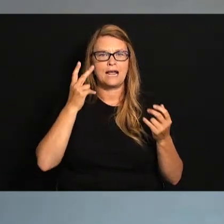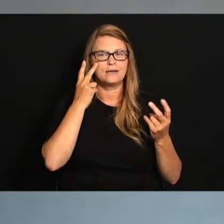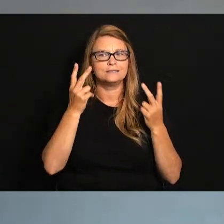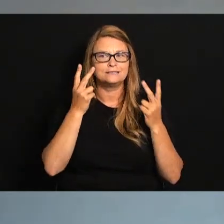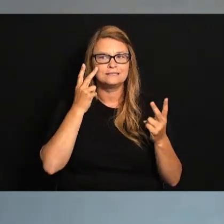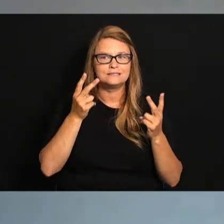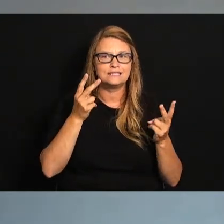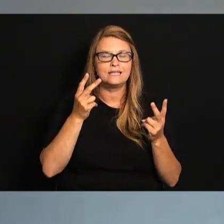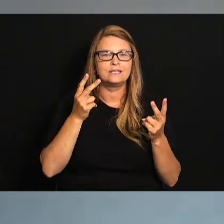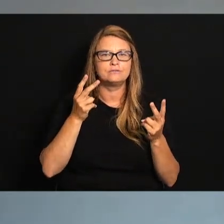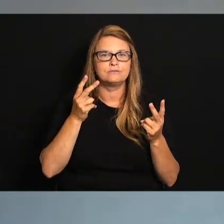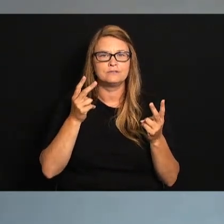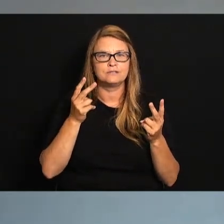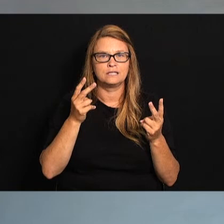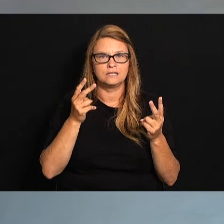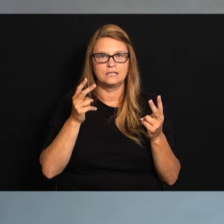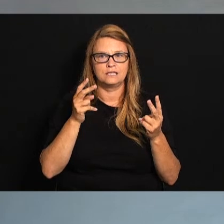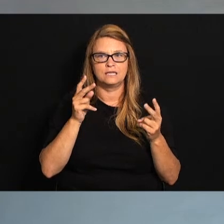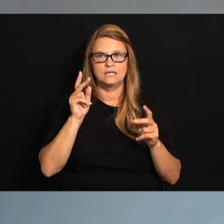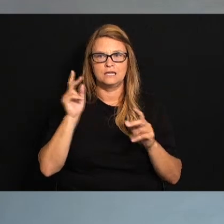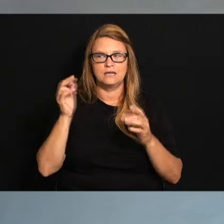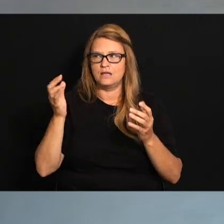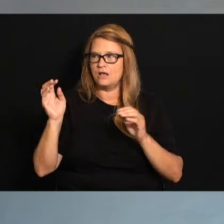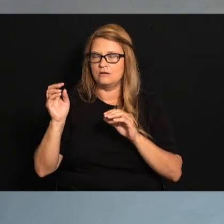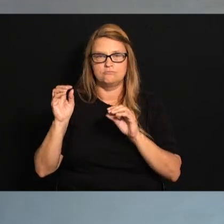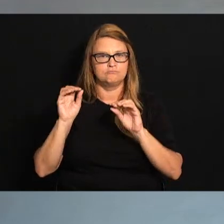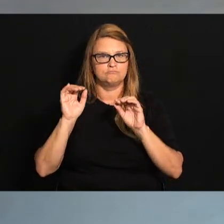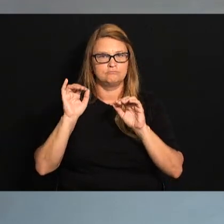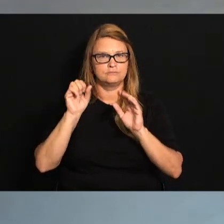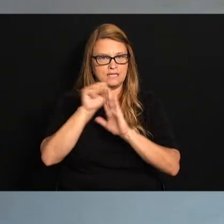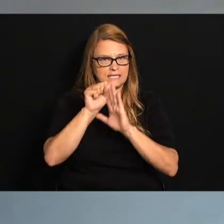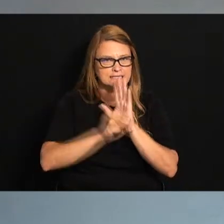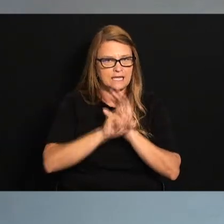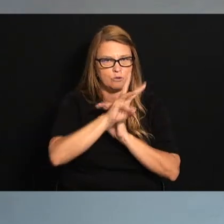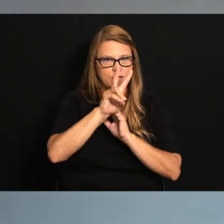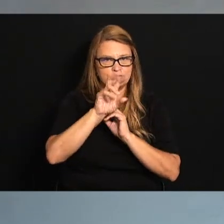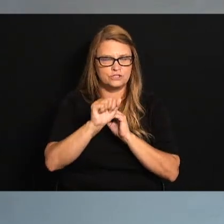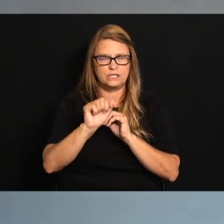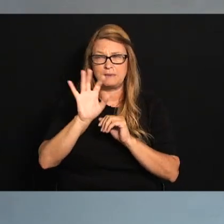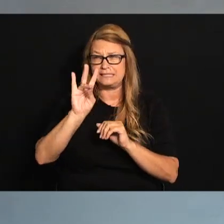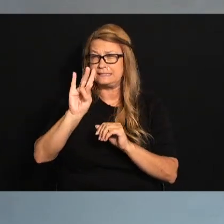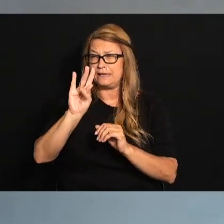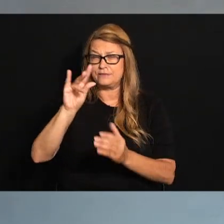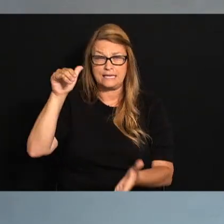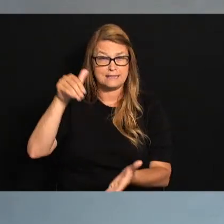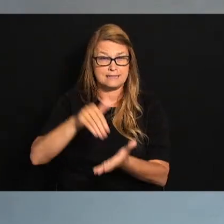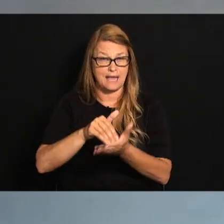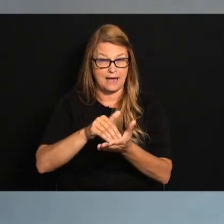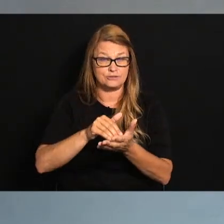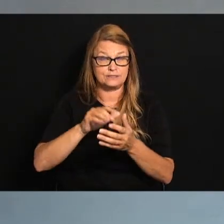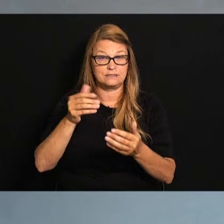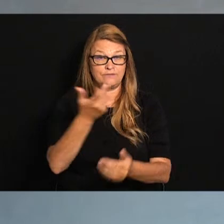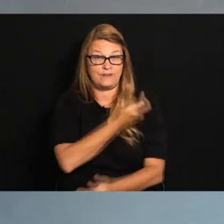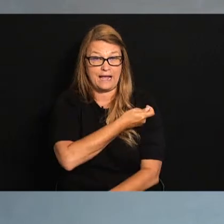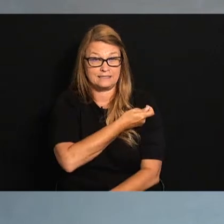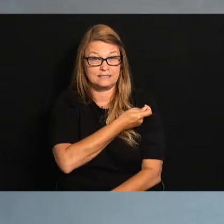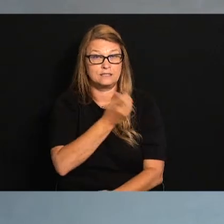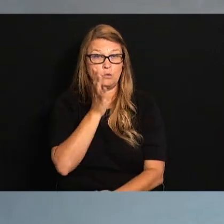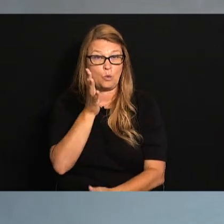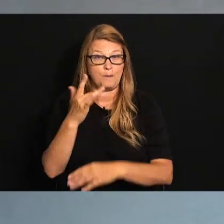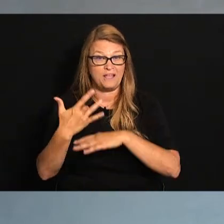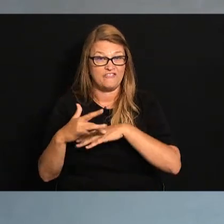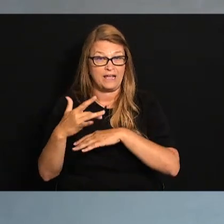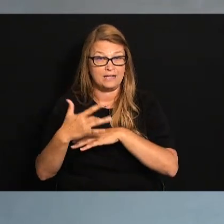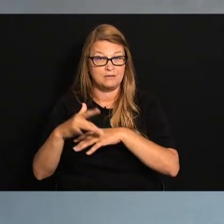the movement into the state of the over 17,000 vaccines that we believe we will have